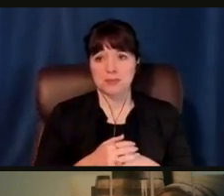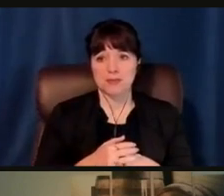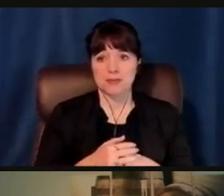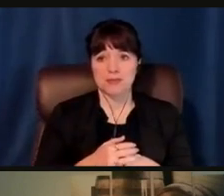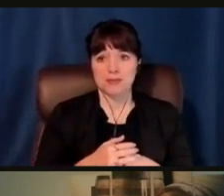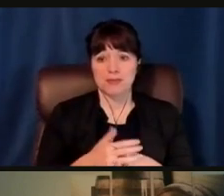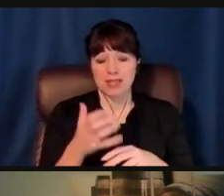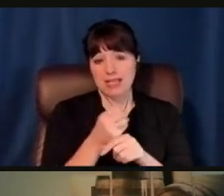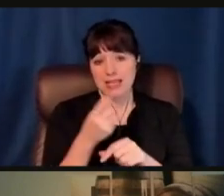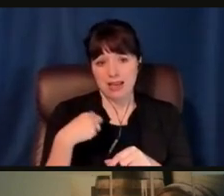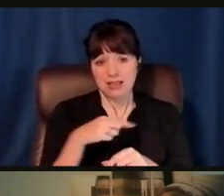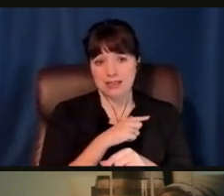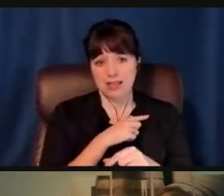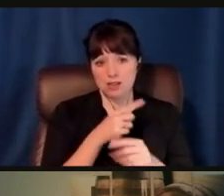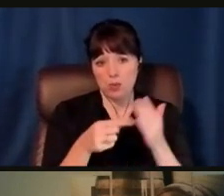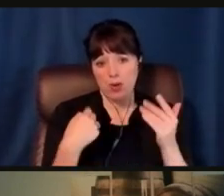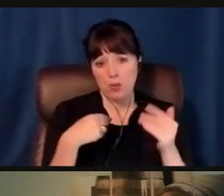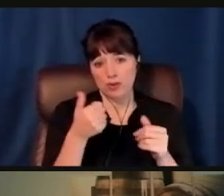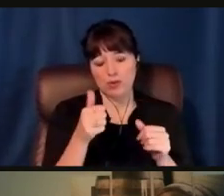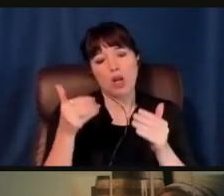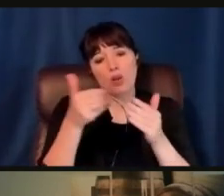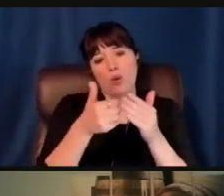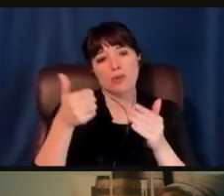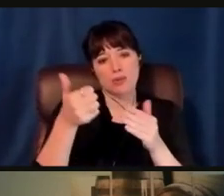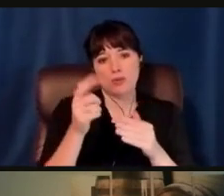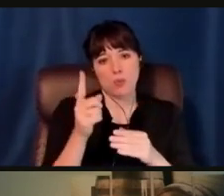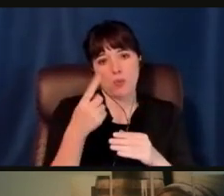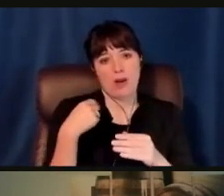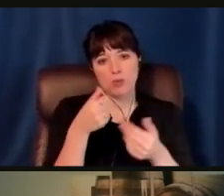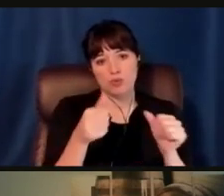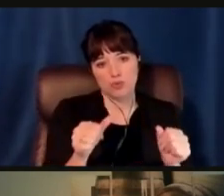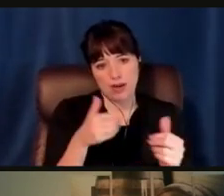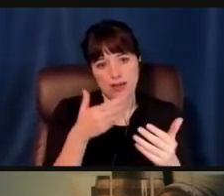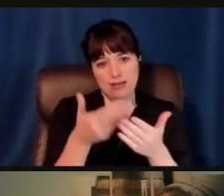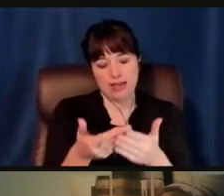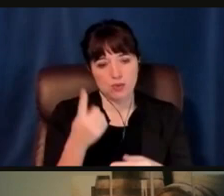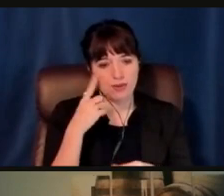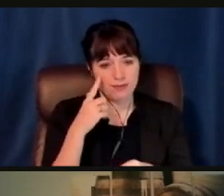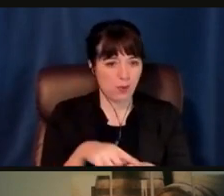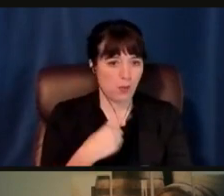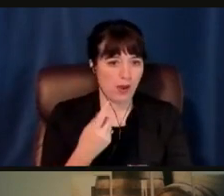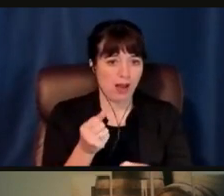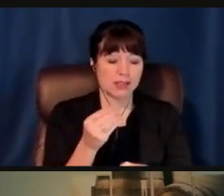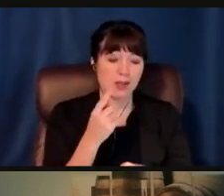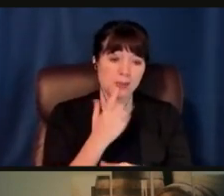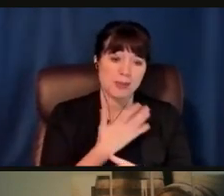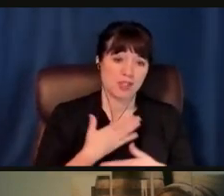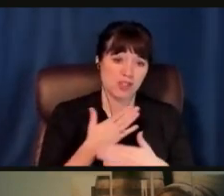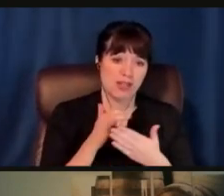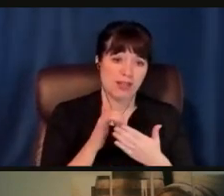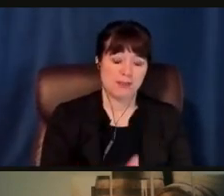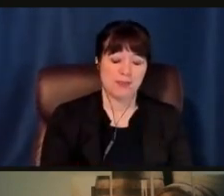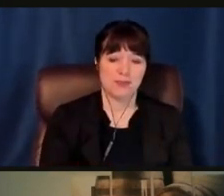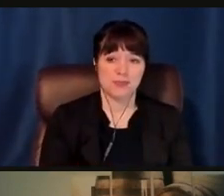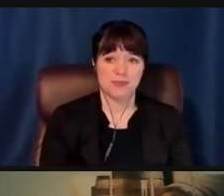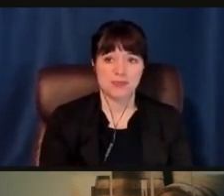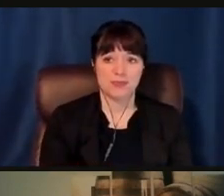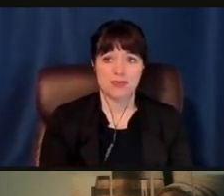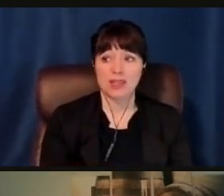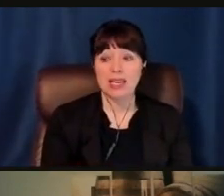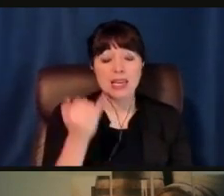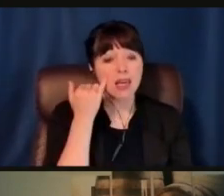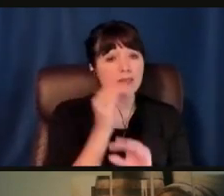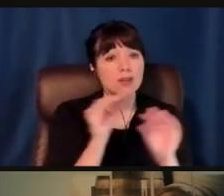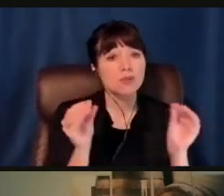gets us to where we've been trying to get to, gets us closer to where we've been trying to get to for a while. So I appreciate that. If there are no